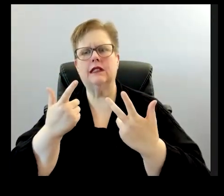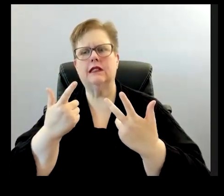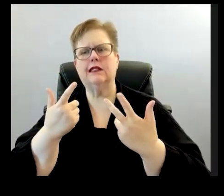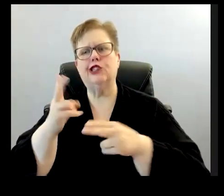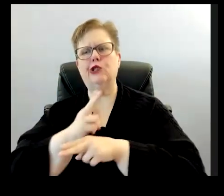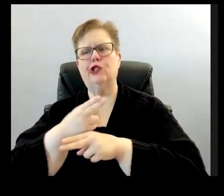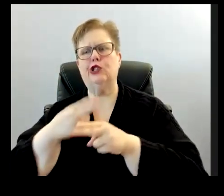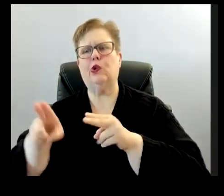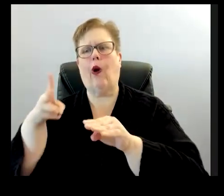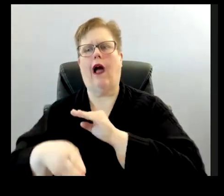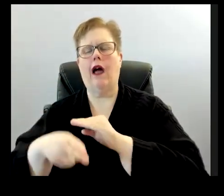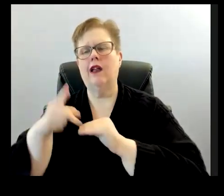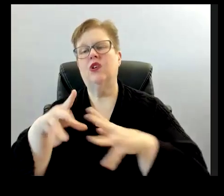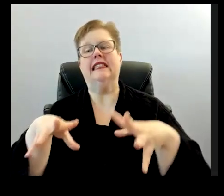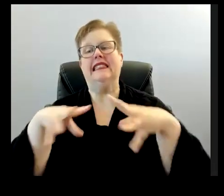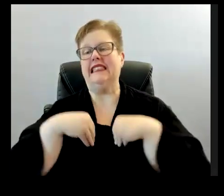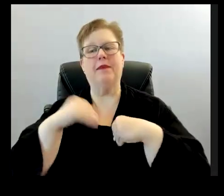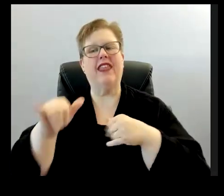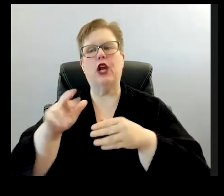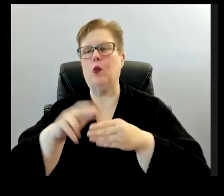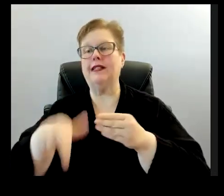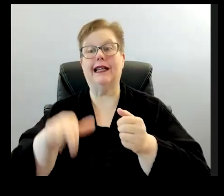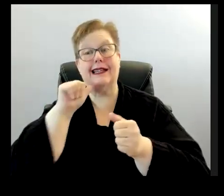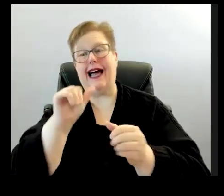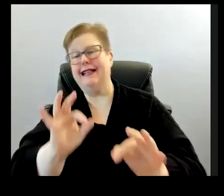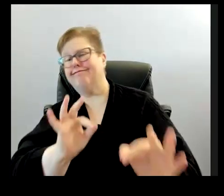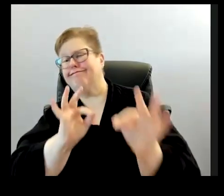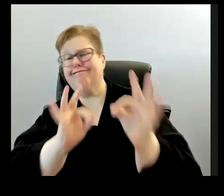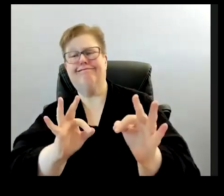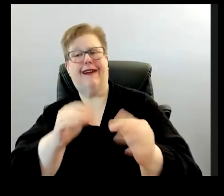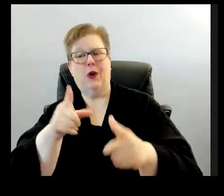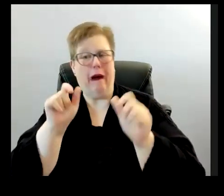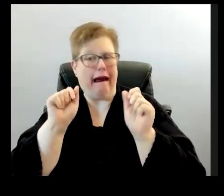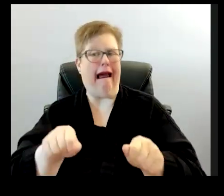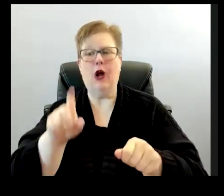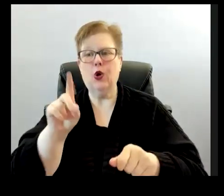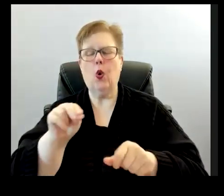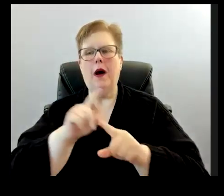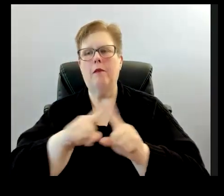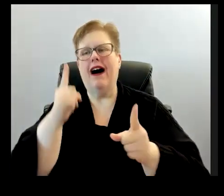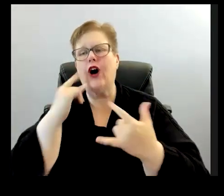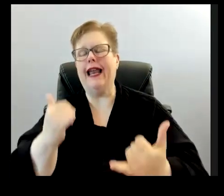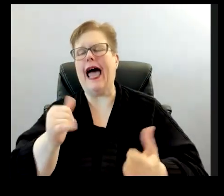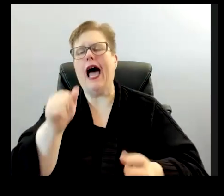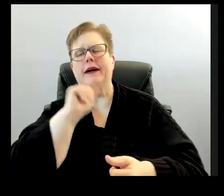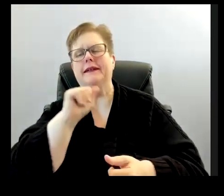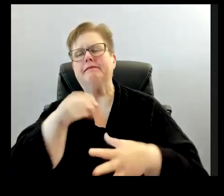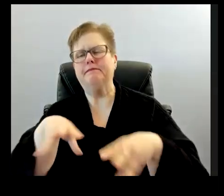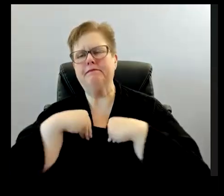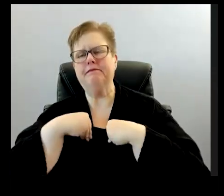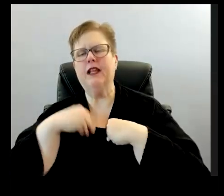shortcut? So you've accepted maybe the results won't be as great as you know you're capable of, but for now, you're